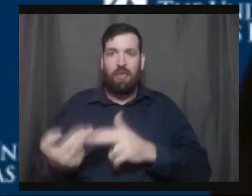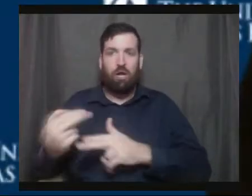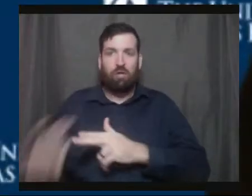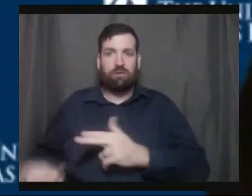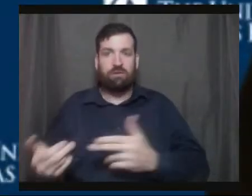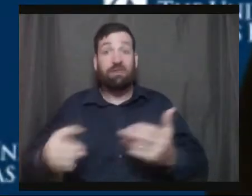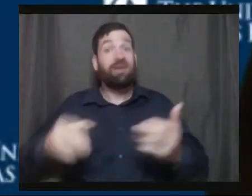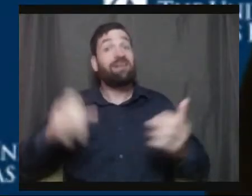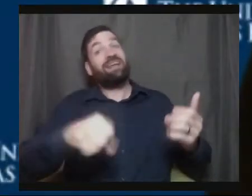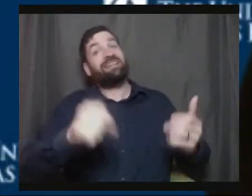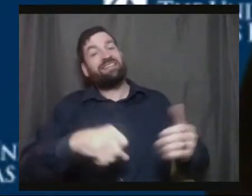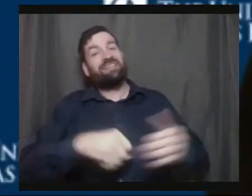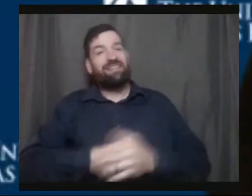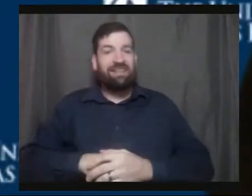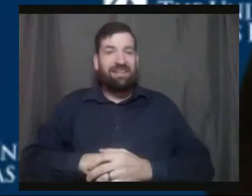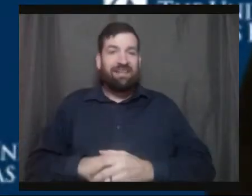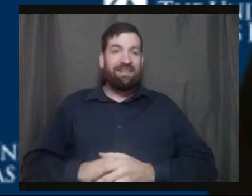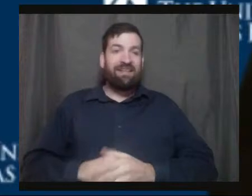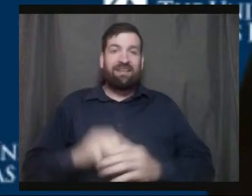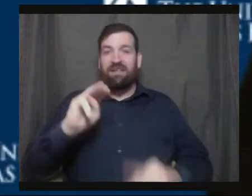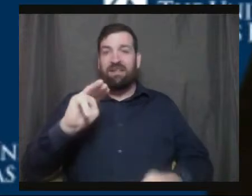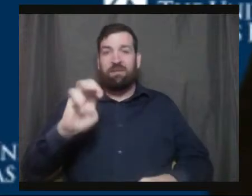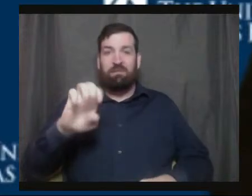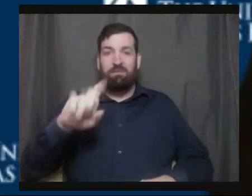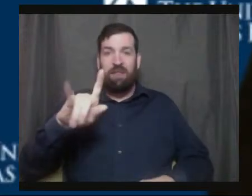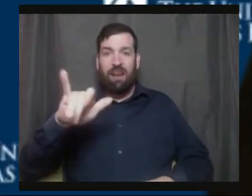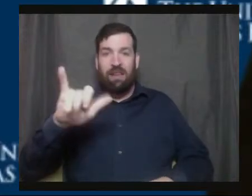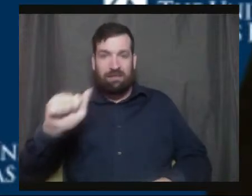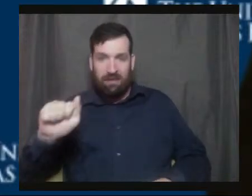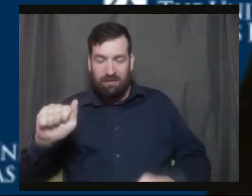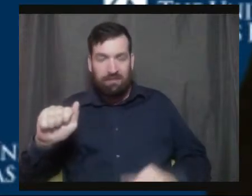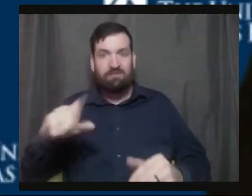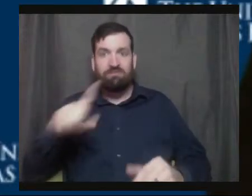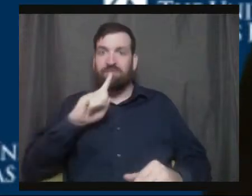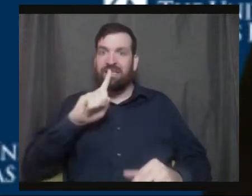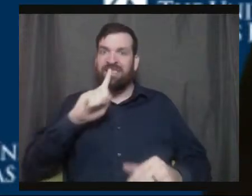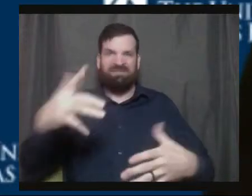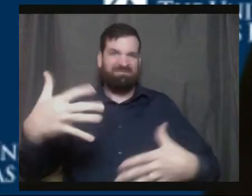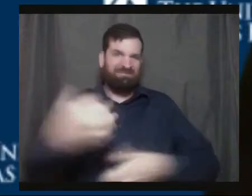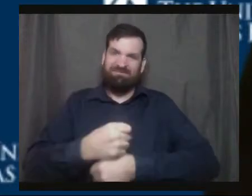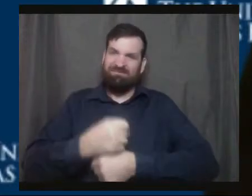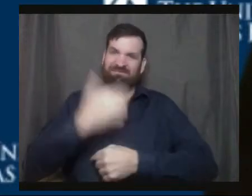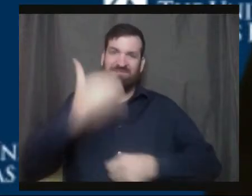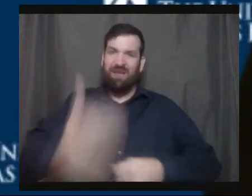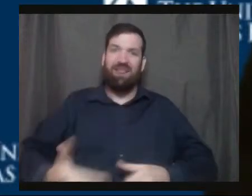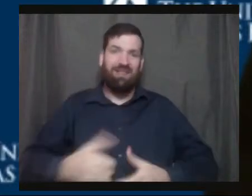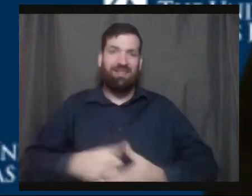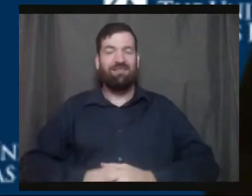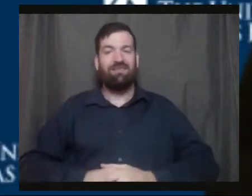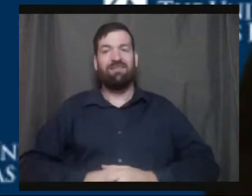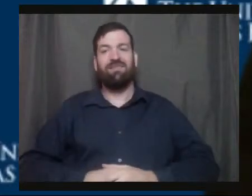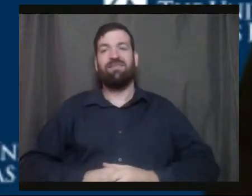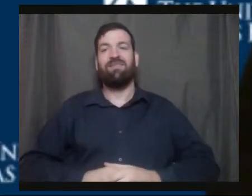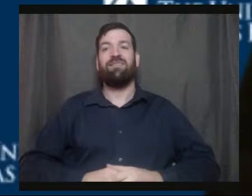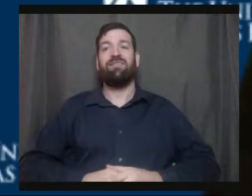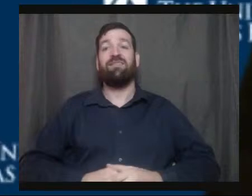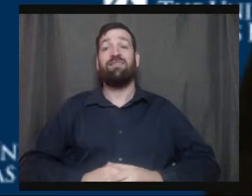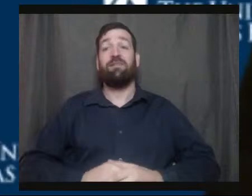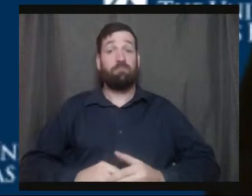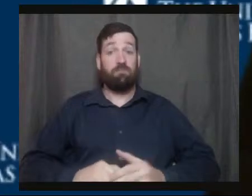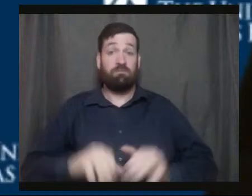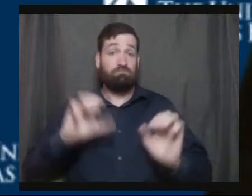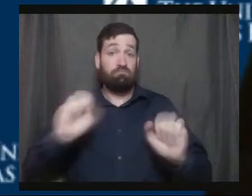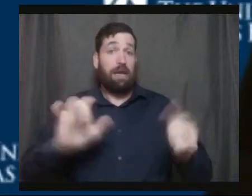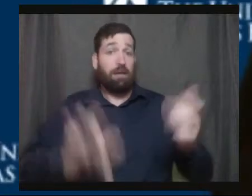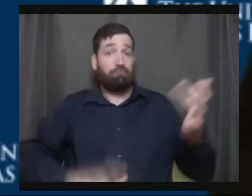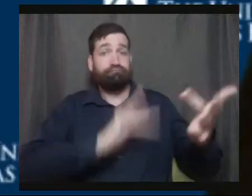Well, yes, I think Melissa has just really summed it up wonderfully. That, you can reach out to your